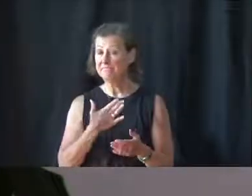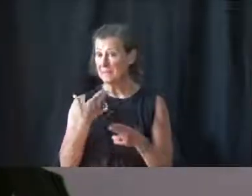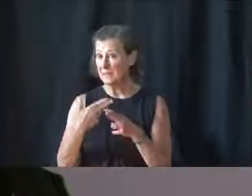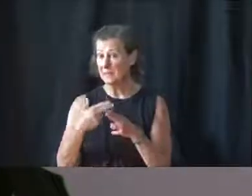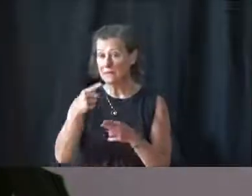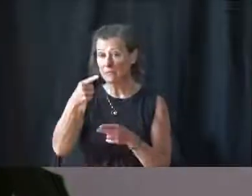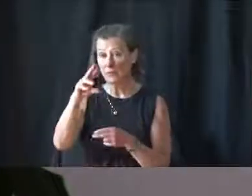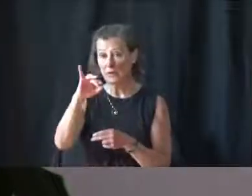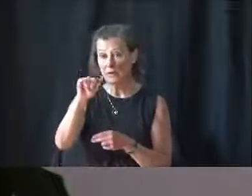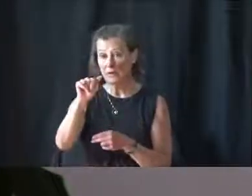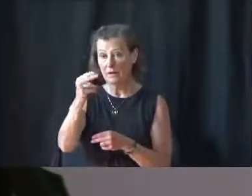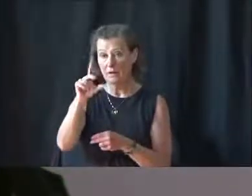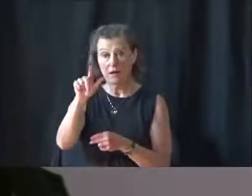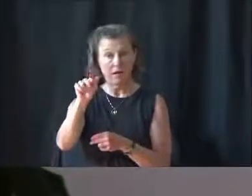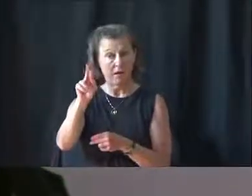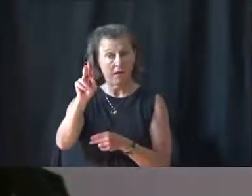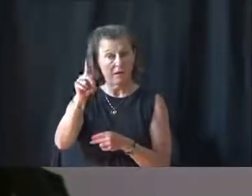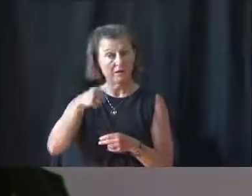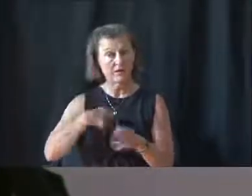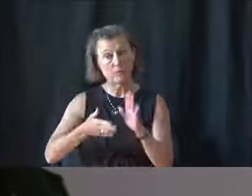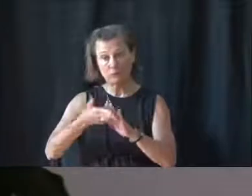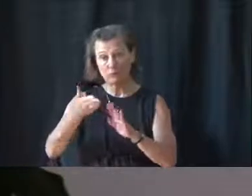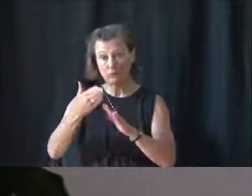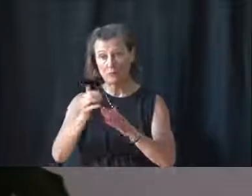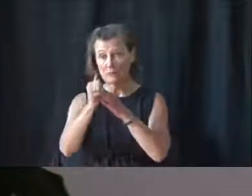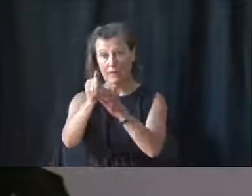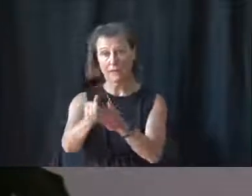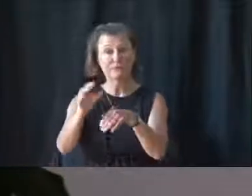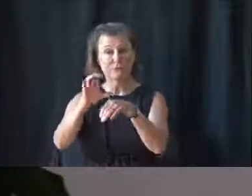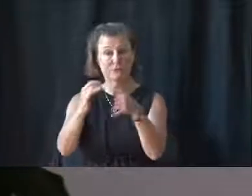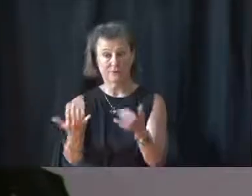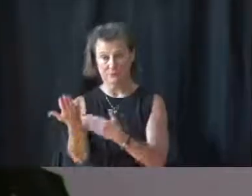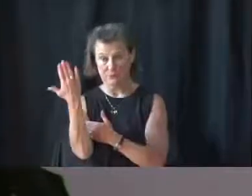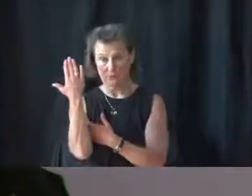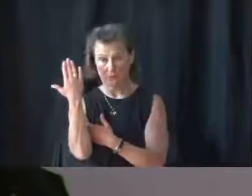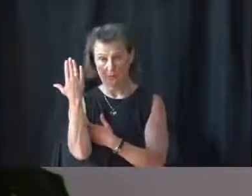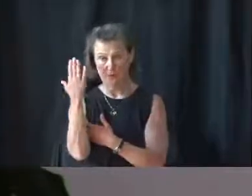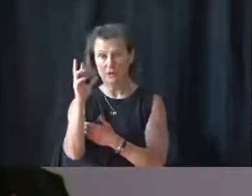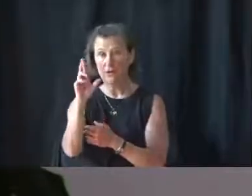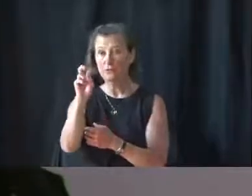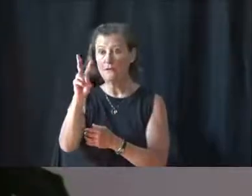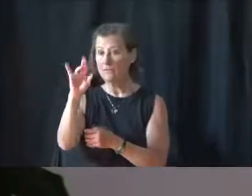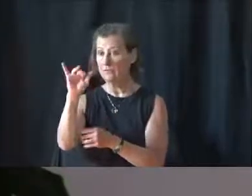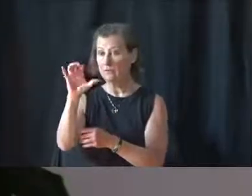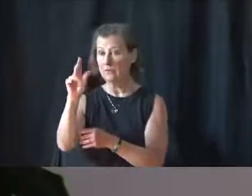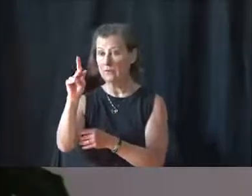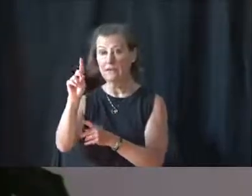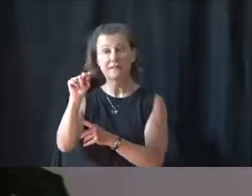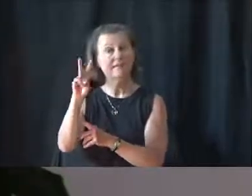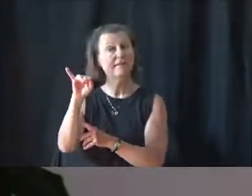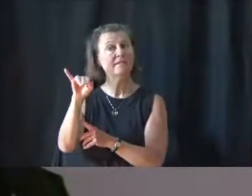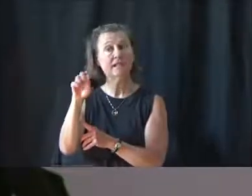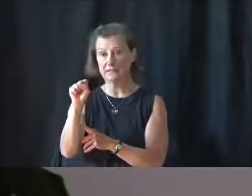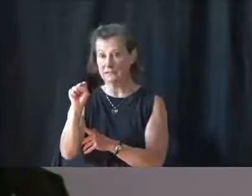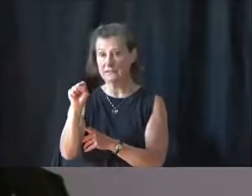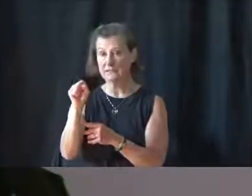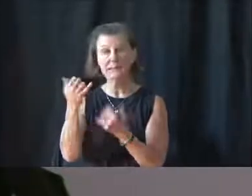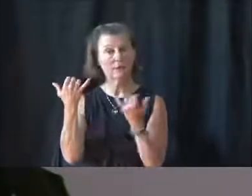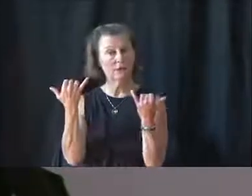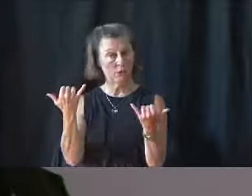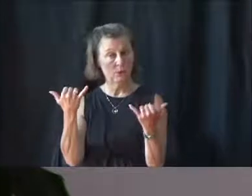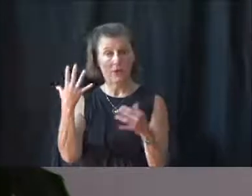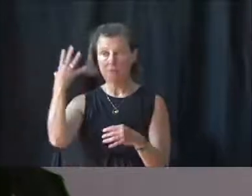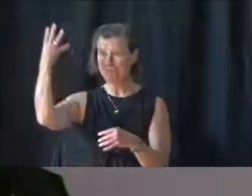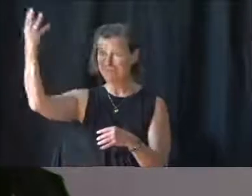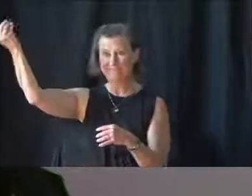Holland, serving as your celebrant this morning. Reverend Rick Davis is away today,